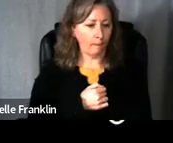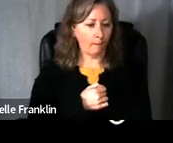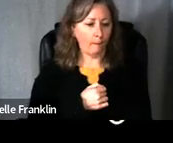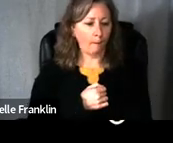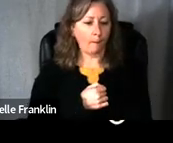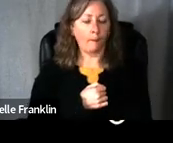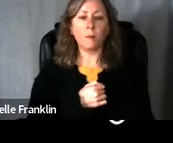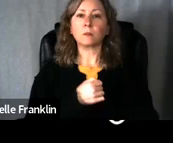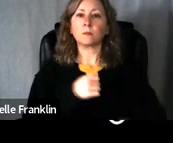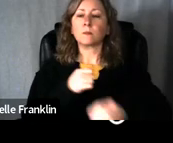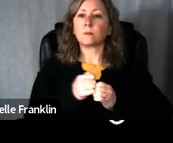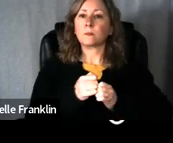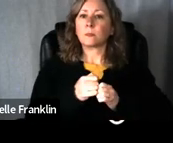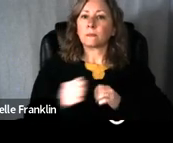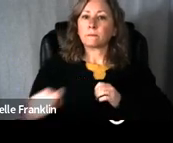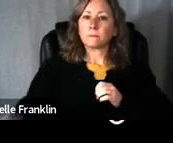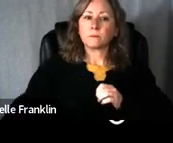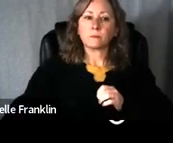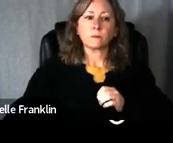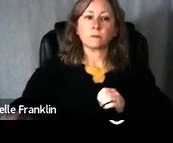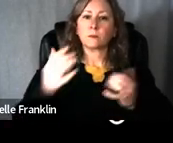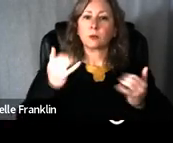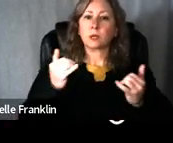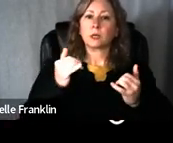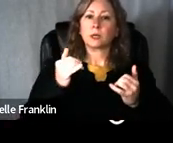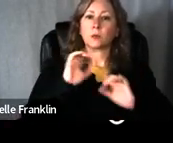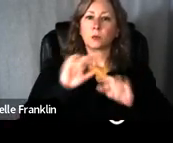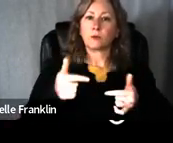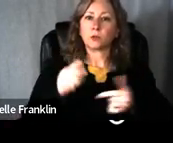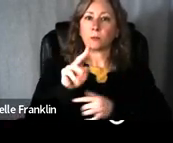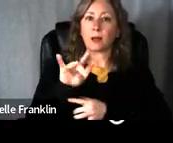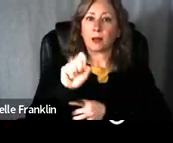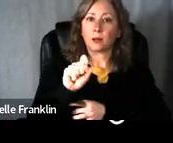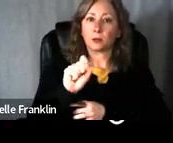Thanks, Ren. I think actually I will hand it off to Myles, who's going to take this next part.